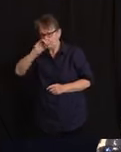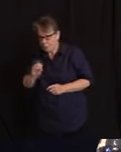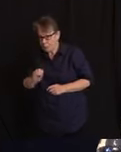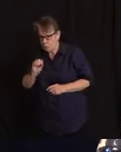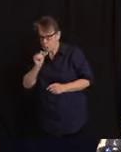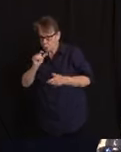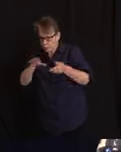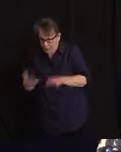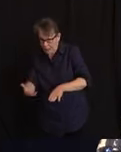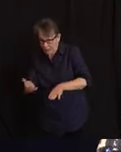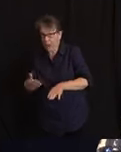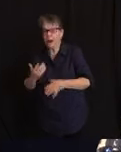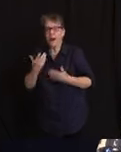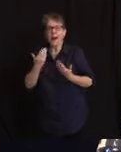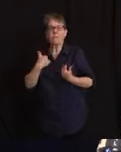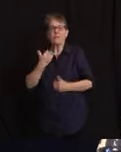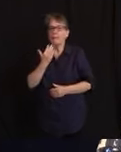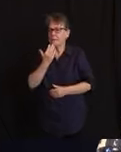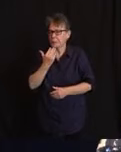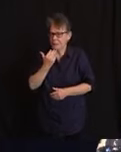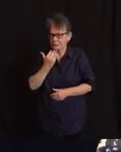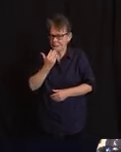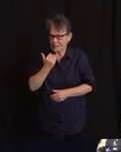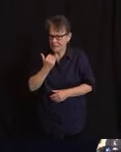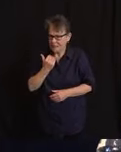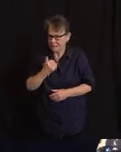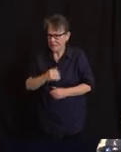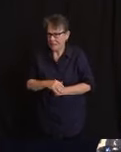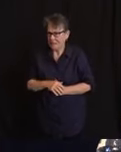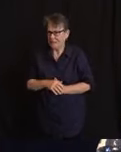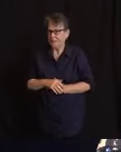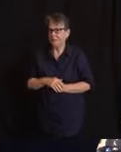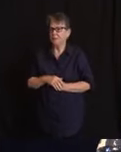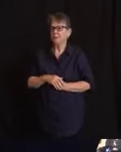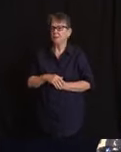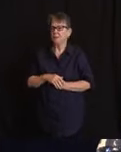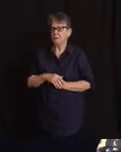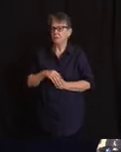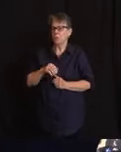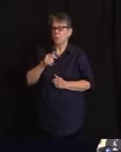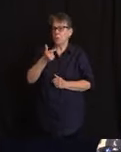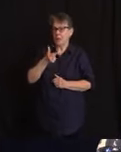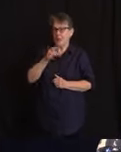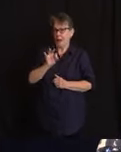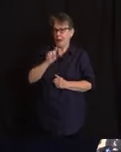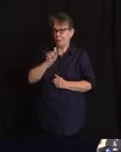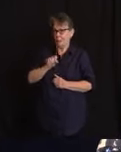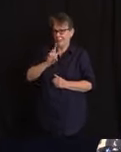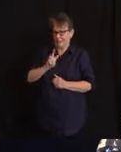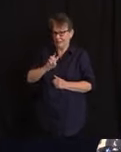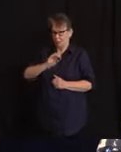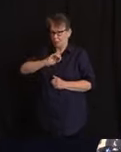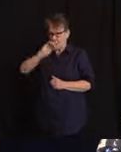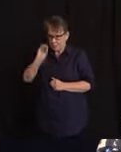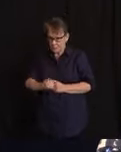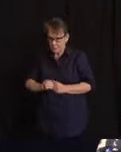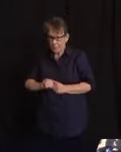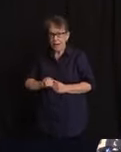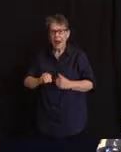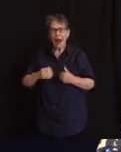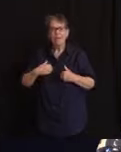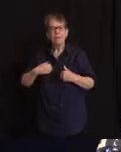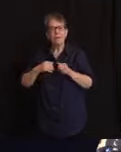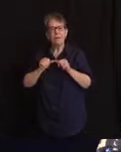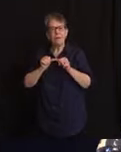29.6, or 427, chronic diseases, of which 20% of the cases are chronic